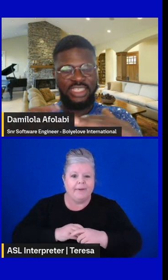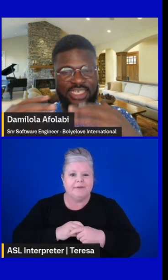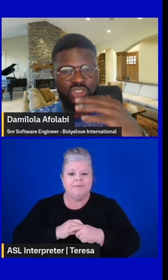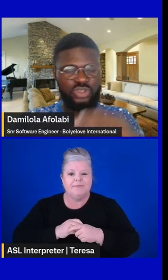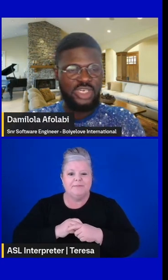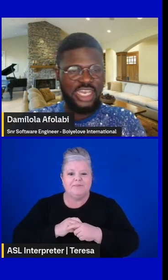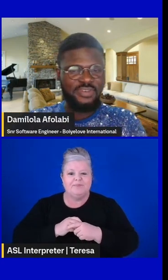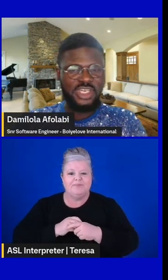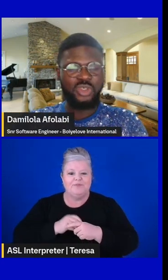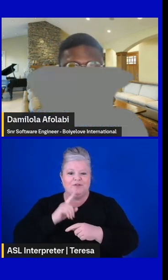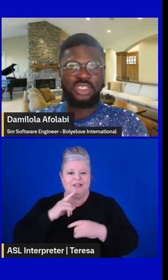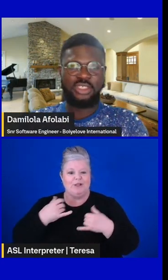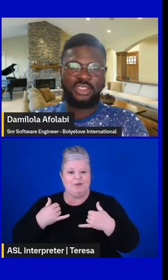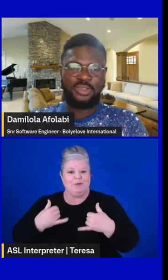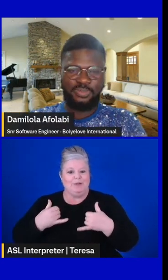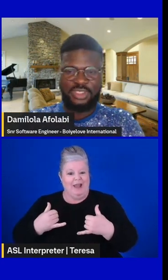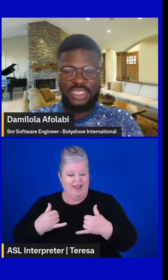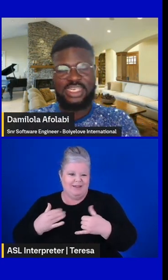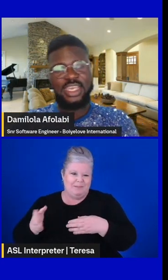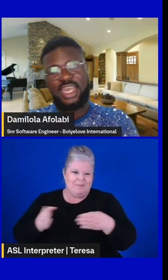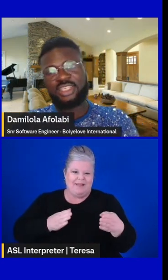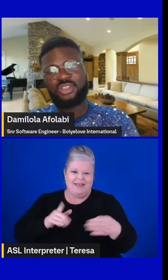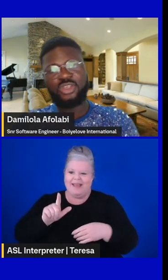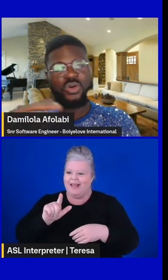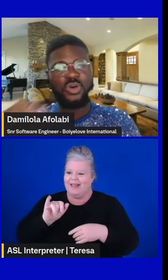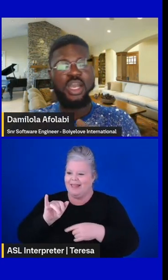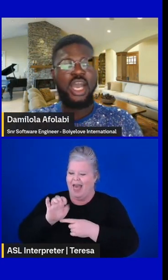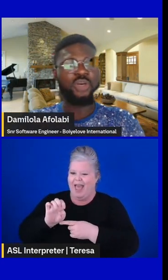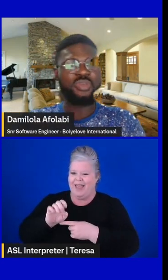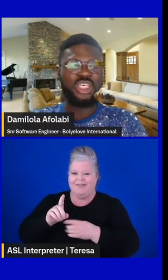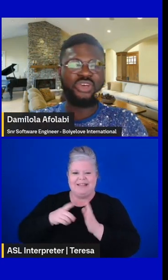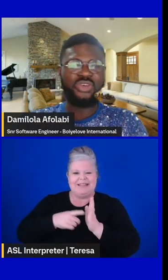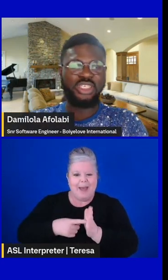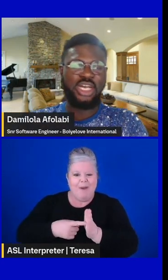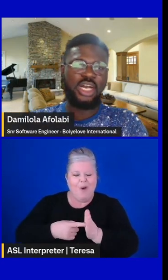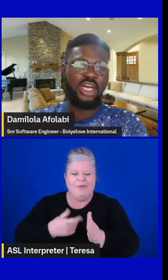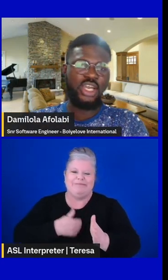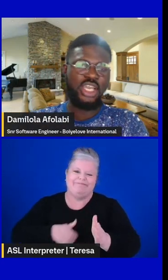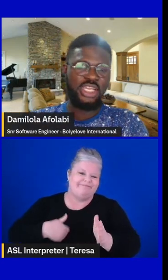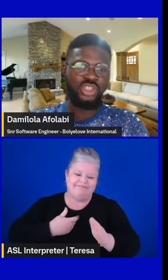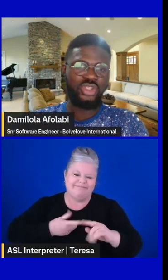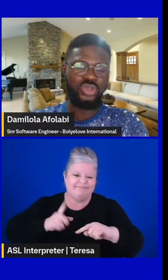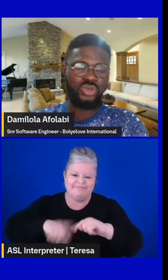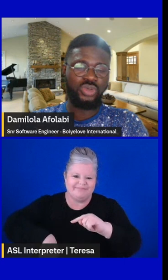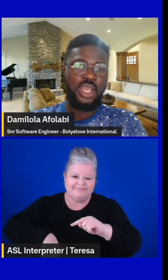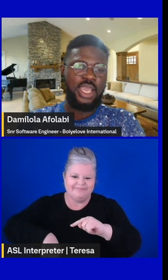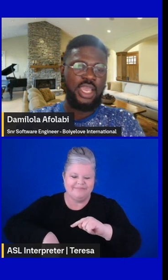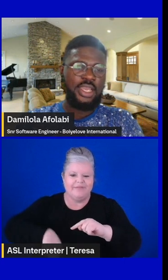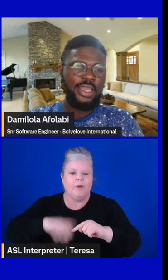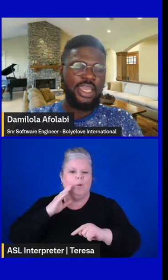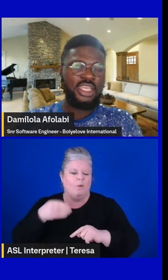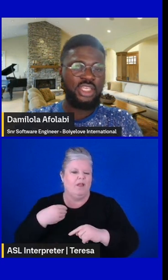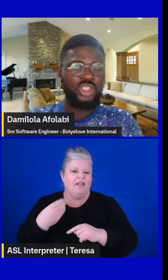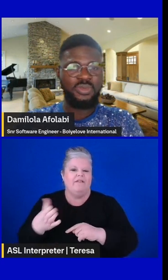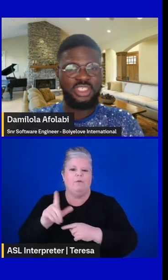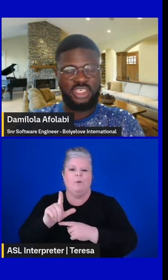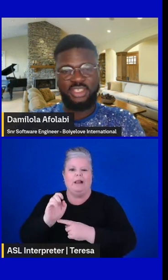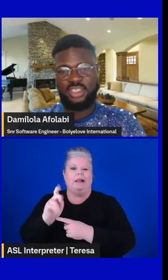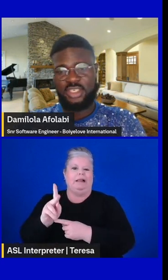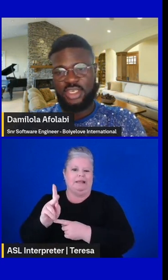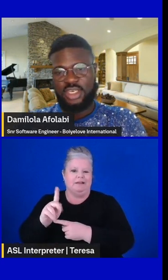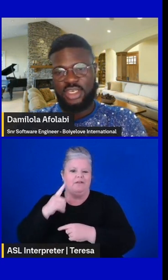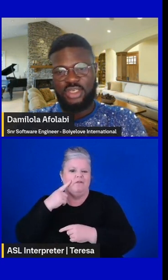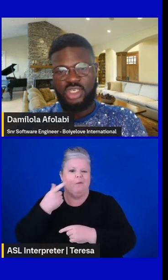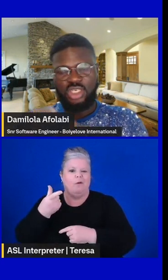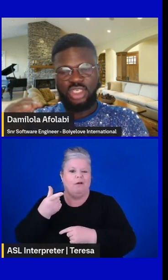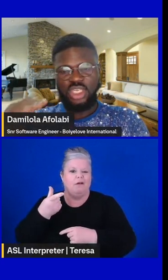today I was intended to do a live demo, but sadly I can't. So I'll be sharing a link to a GitHub